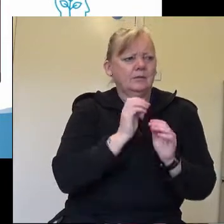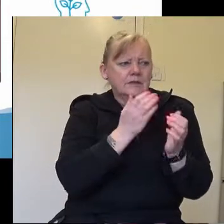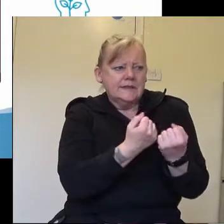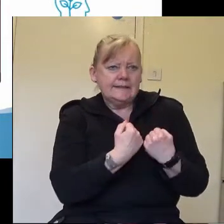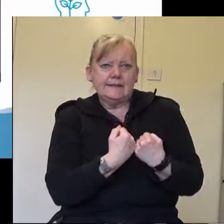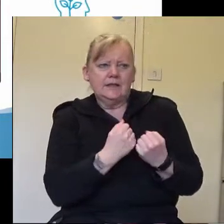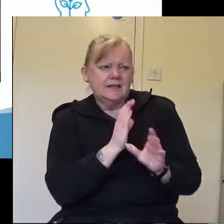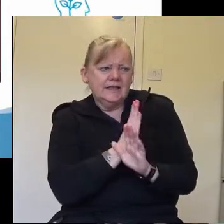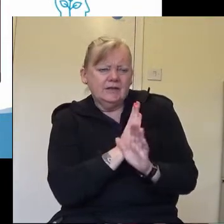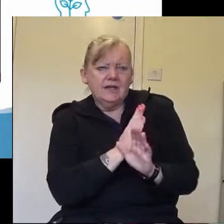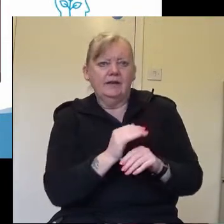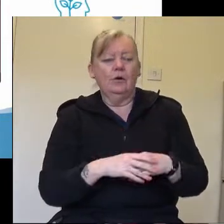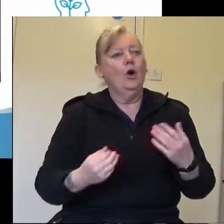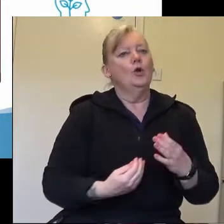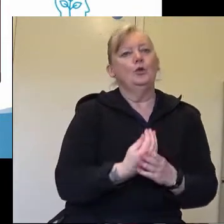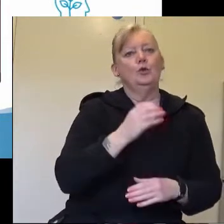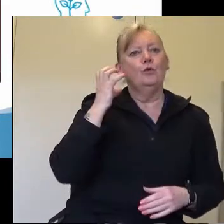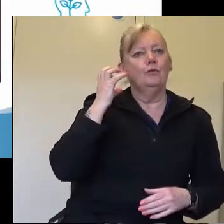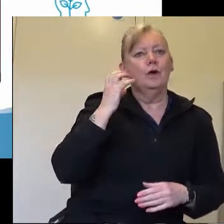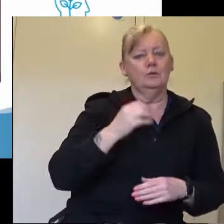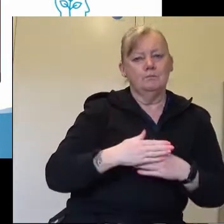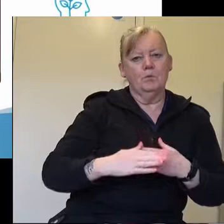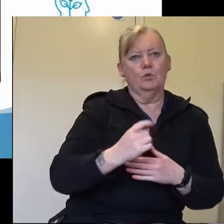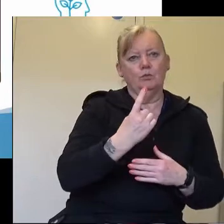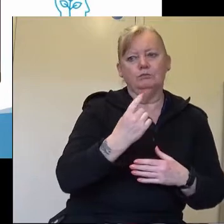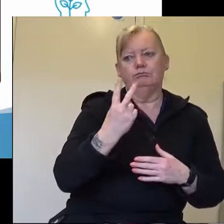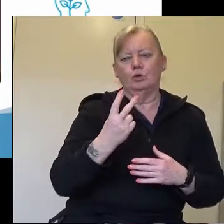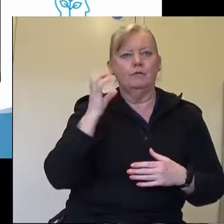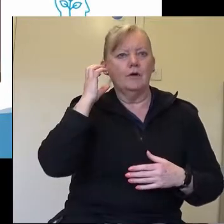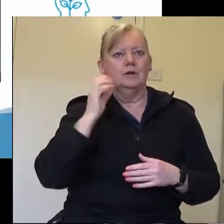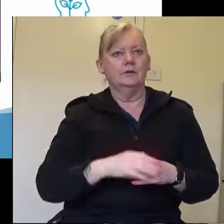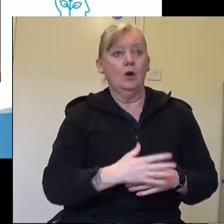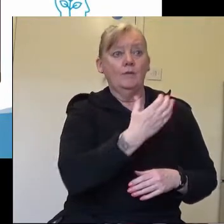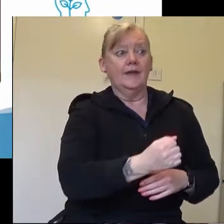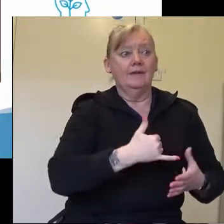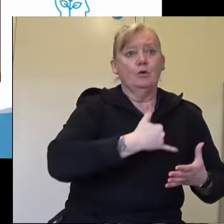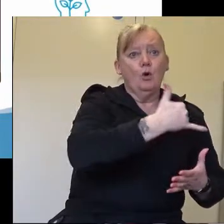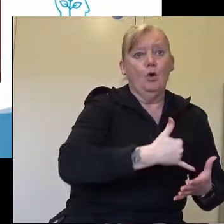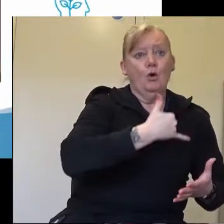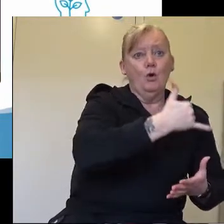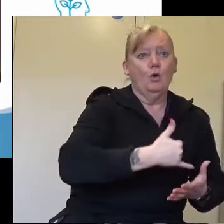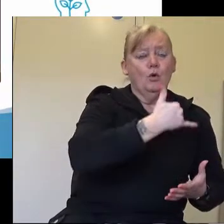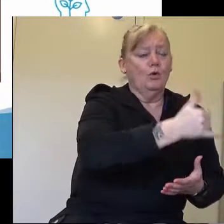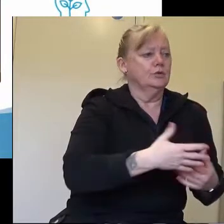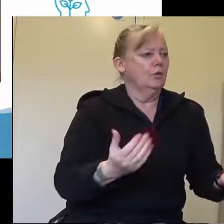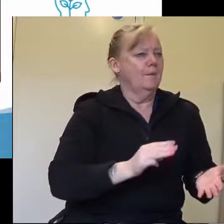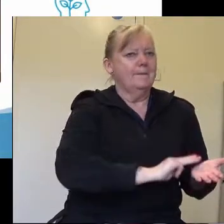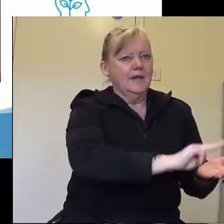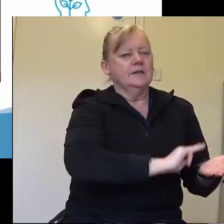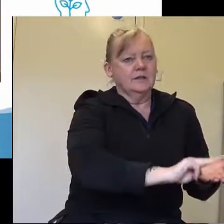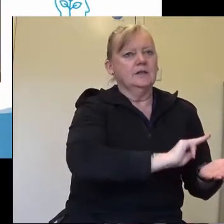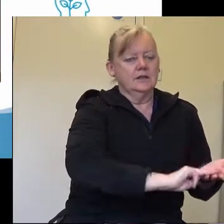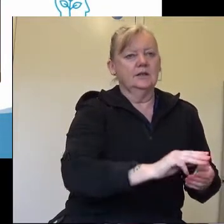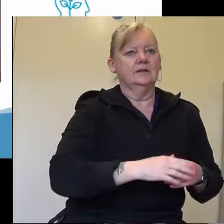secretive, having a new phone or more than one phone, receiving large numbers of calls and